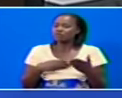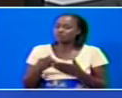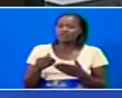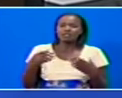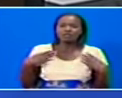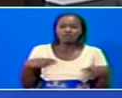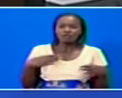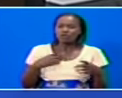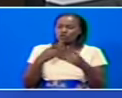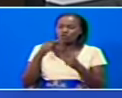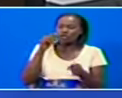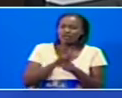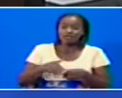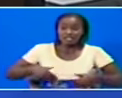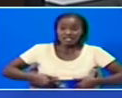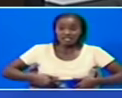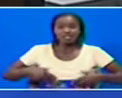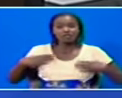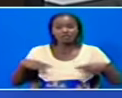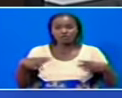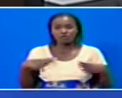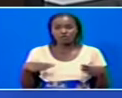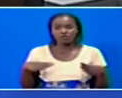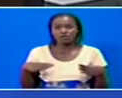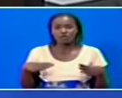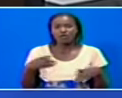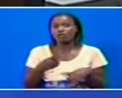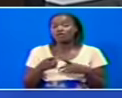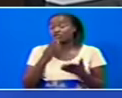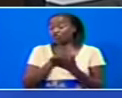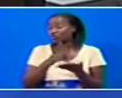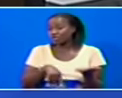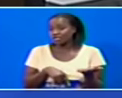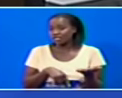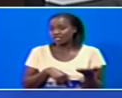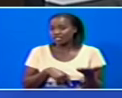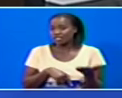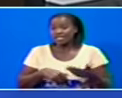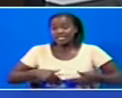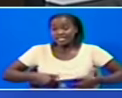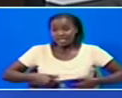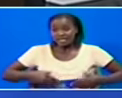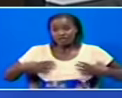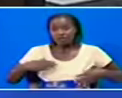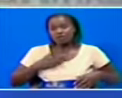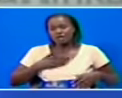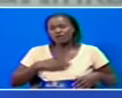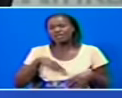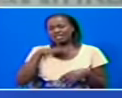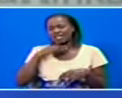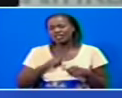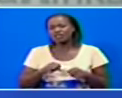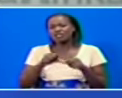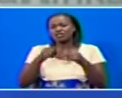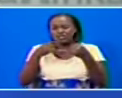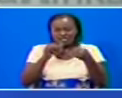talk a lot about the young people, but what is the reality? Our young people are still dying, trying to